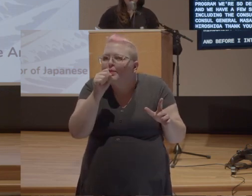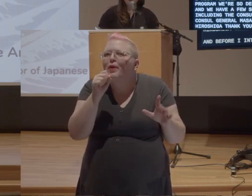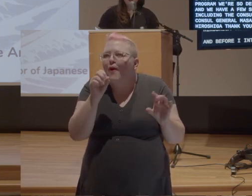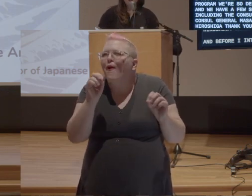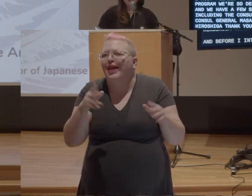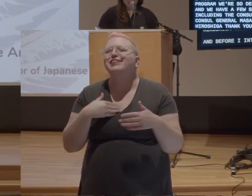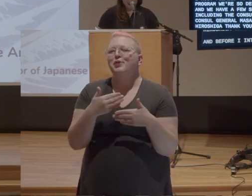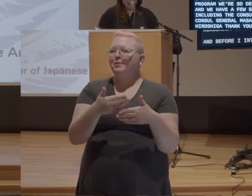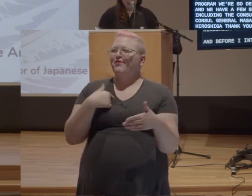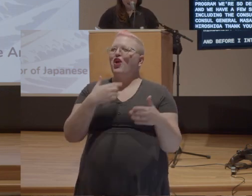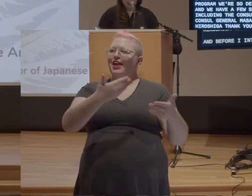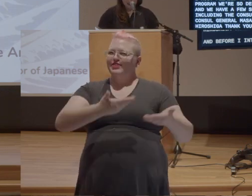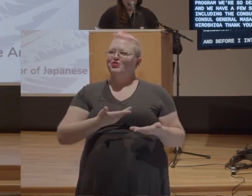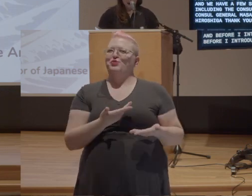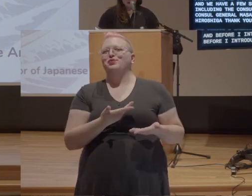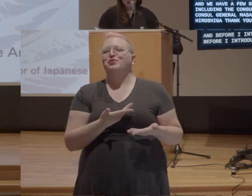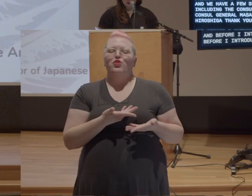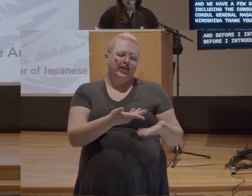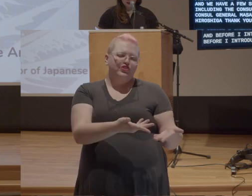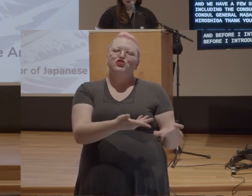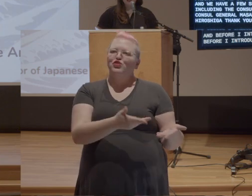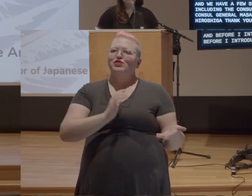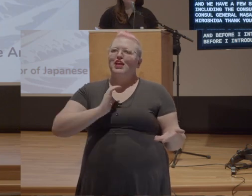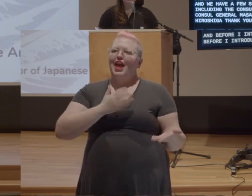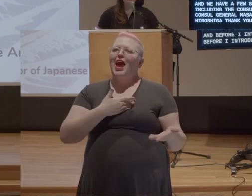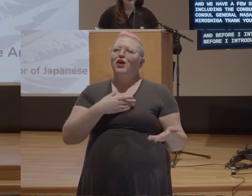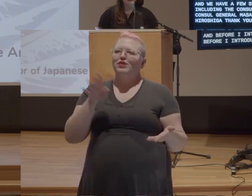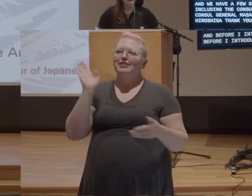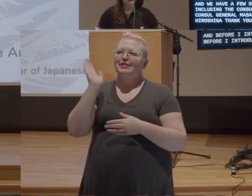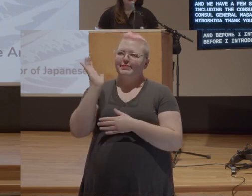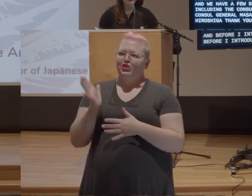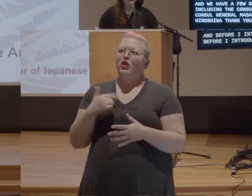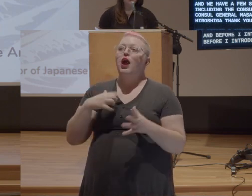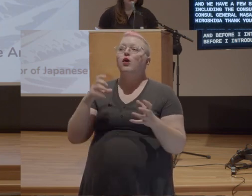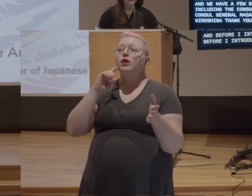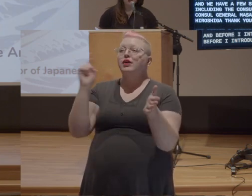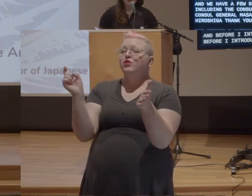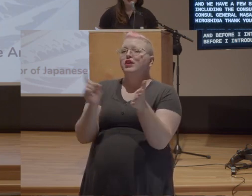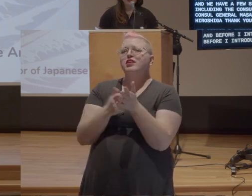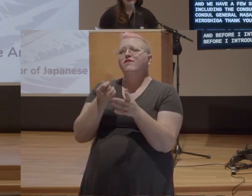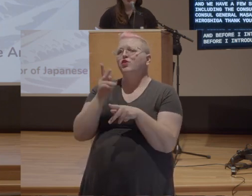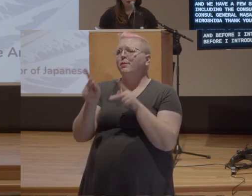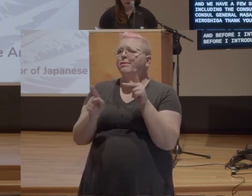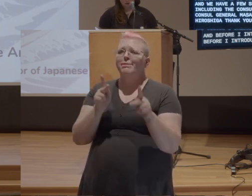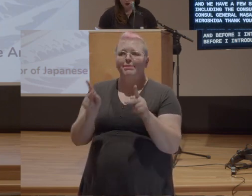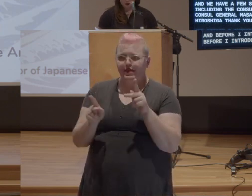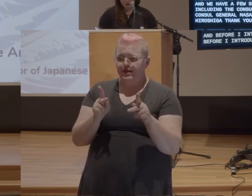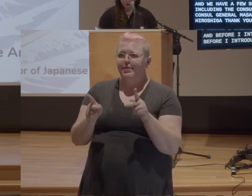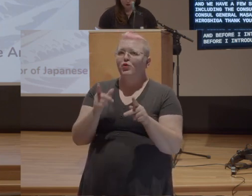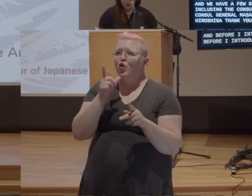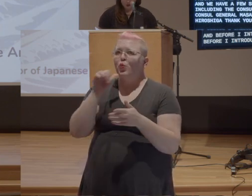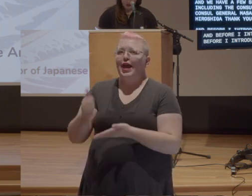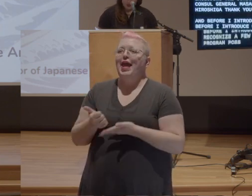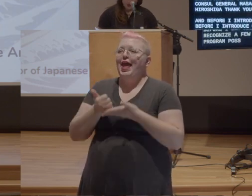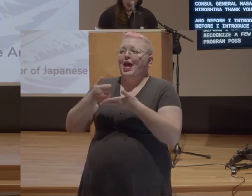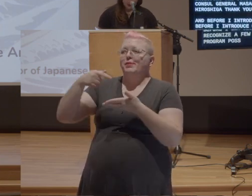Before I introduce our speaker, I would like to recognize a few people who have made today's program